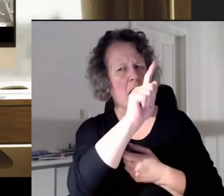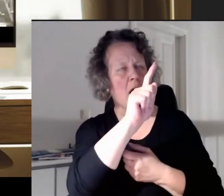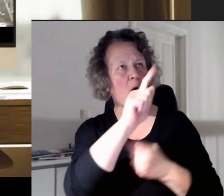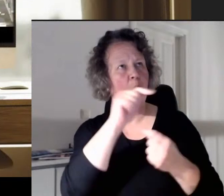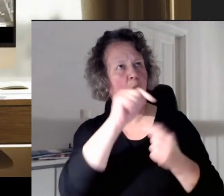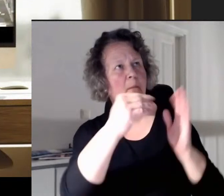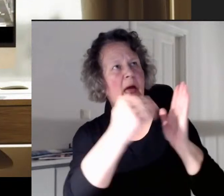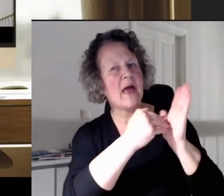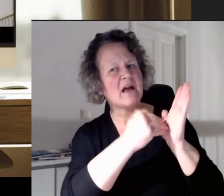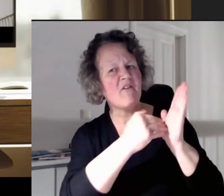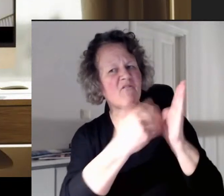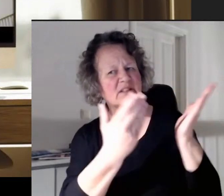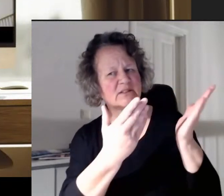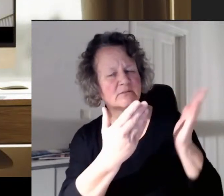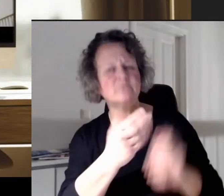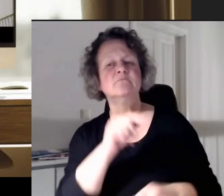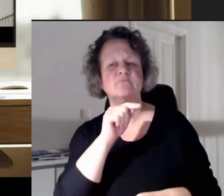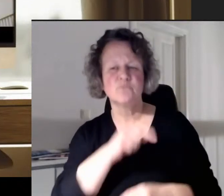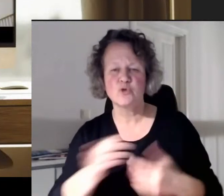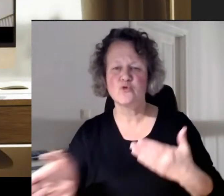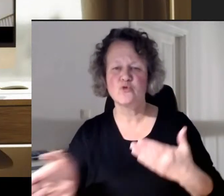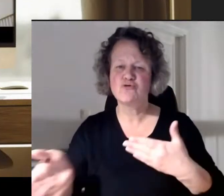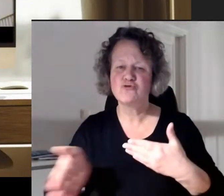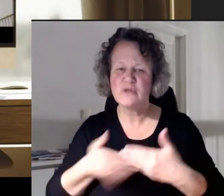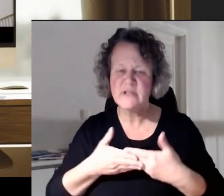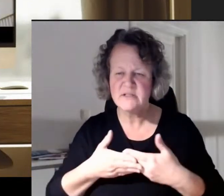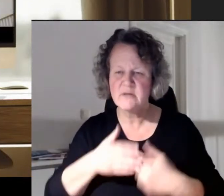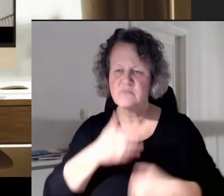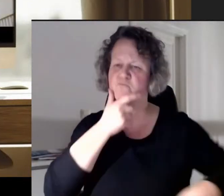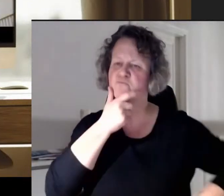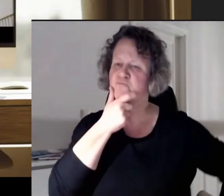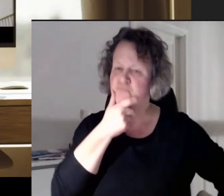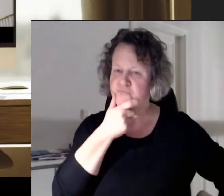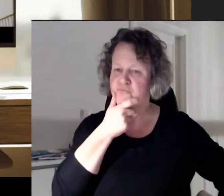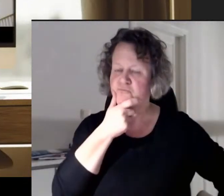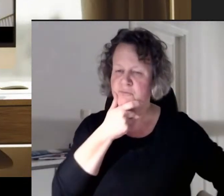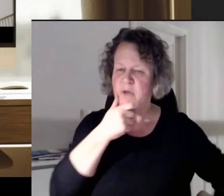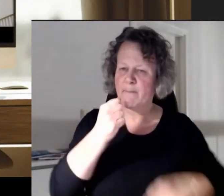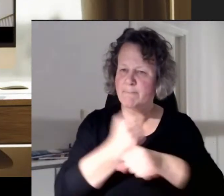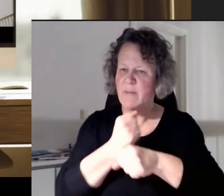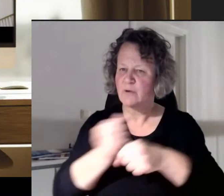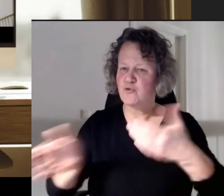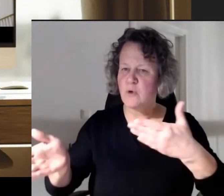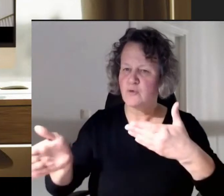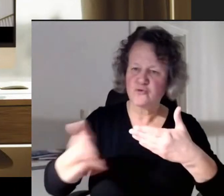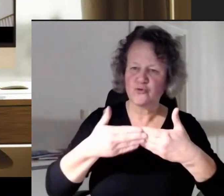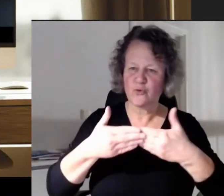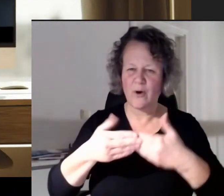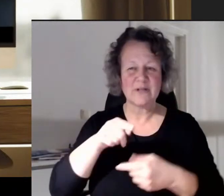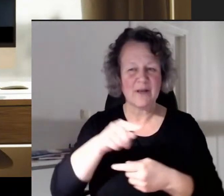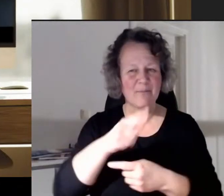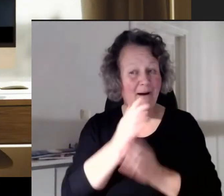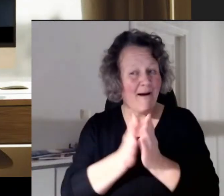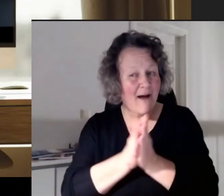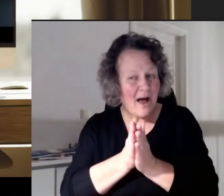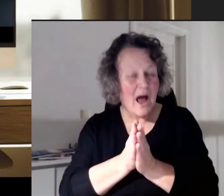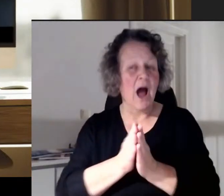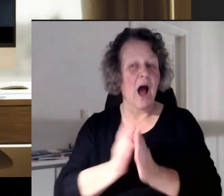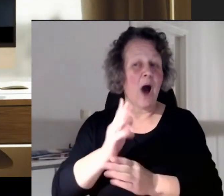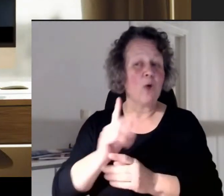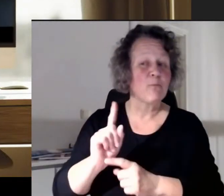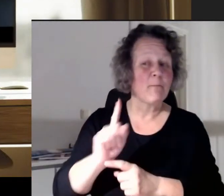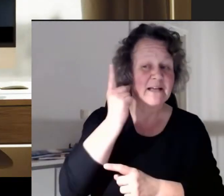a door closer at the door, which he realized. So closing the door, he tried to